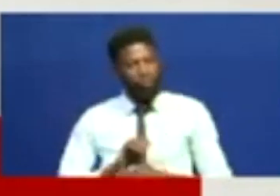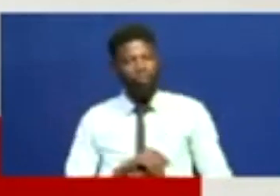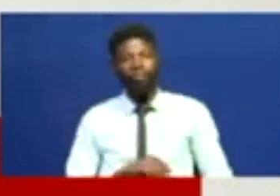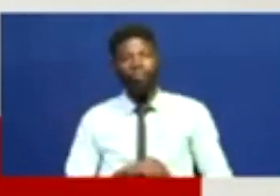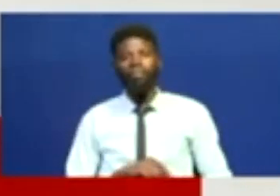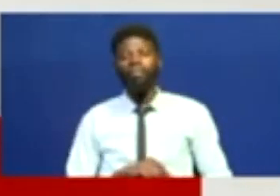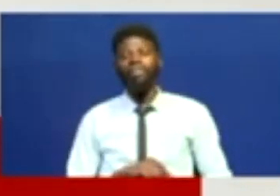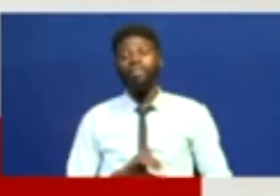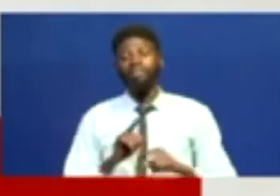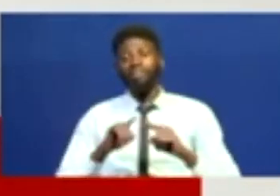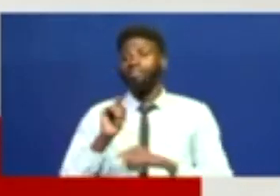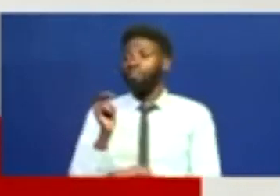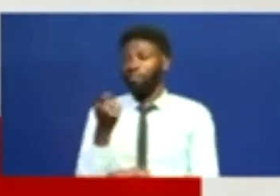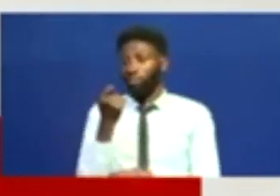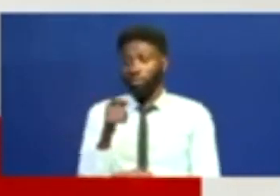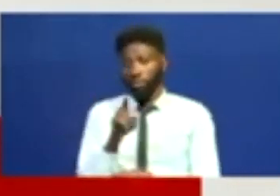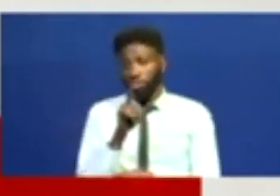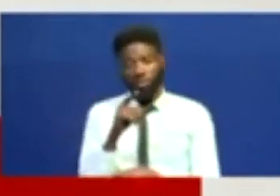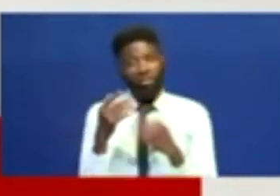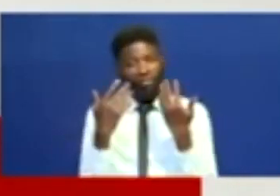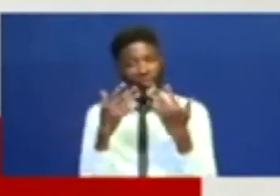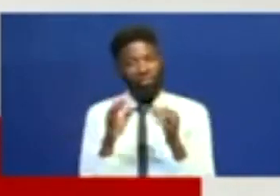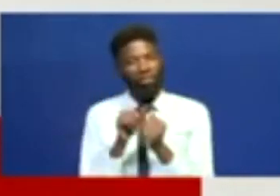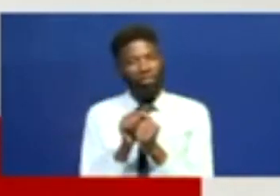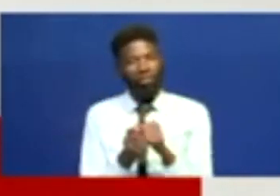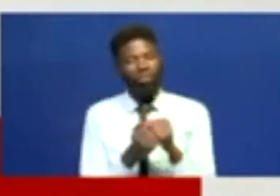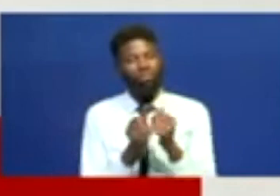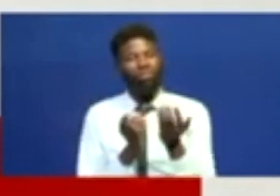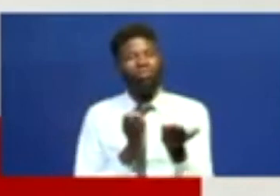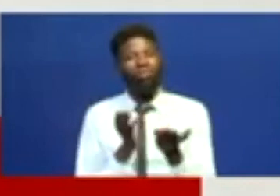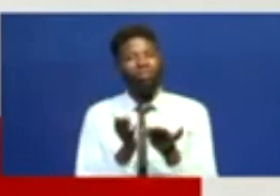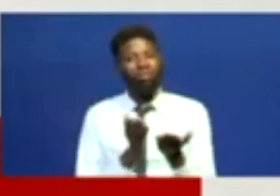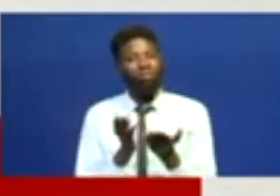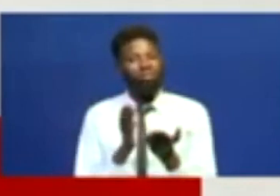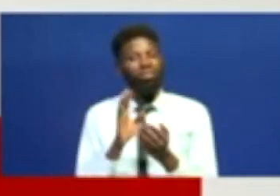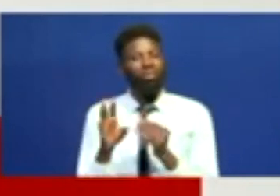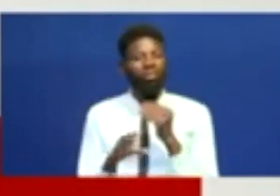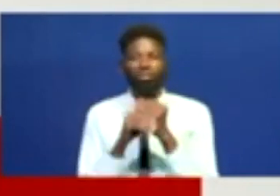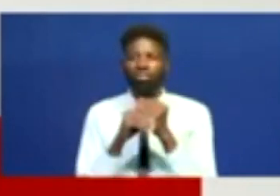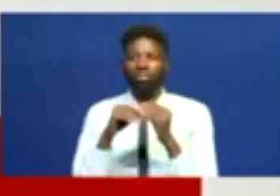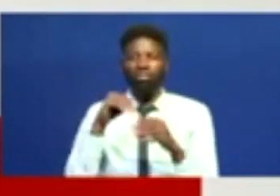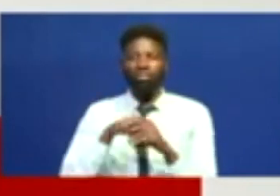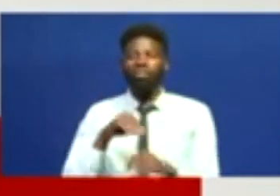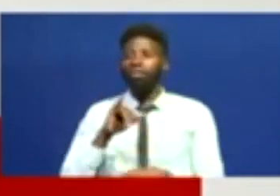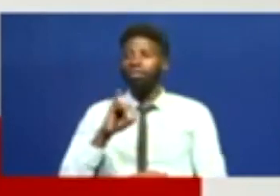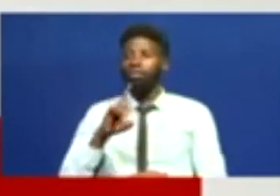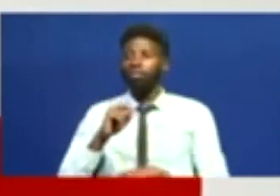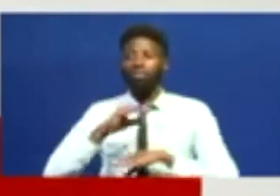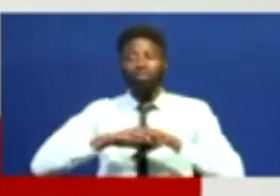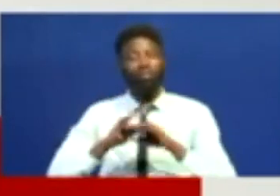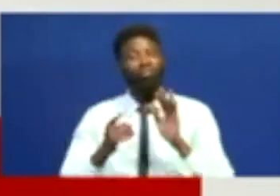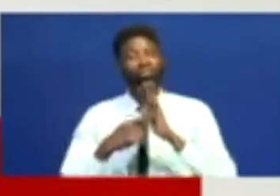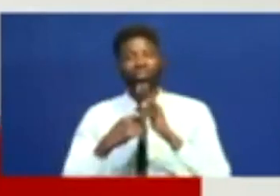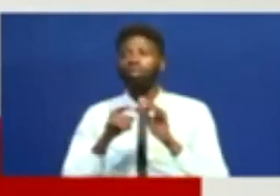the fact that, you know, Kenya has managed to onboard about 10,000 services, you know, on ICT platform, I mean, it's a sign that it can be done